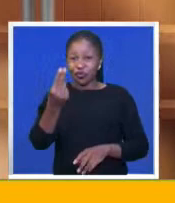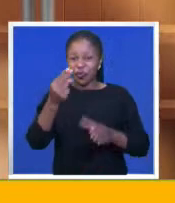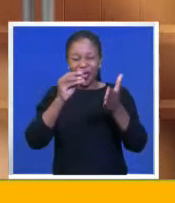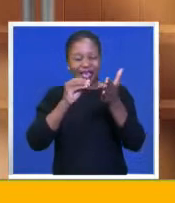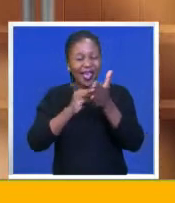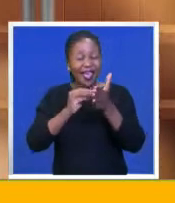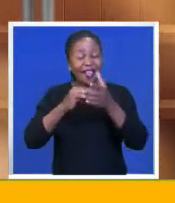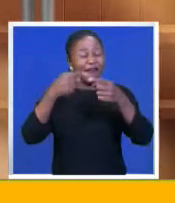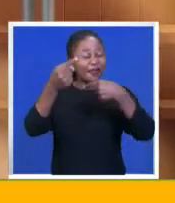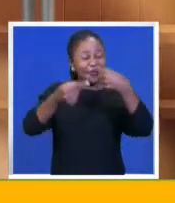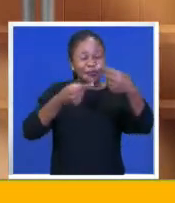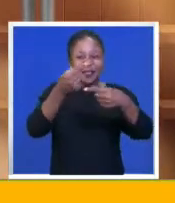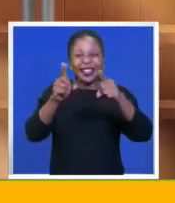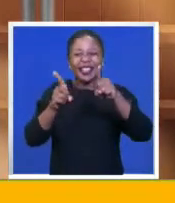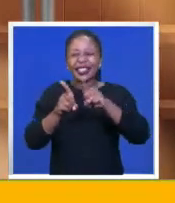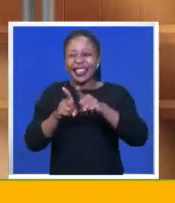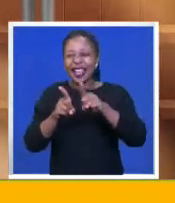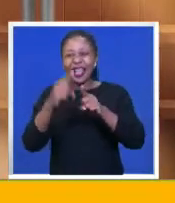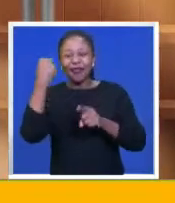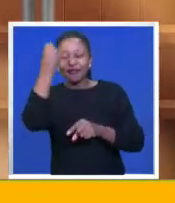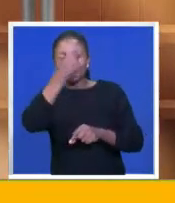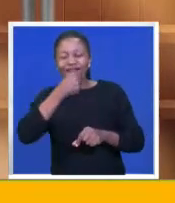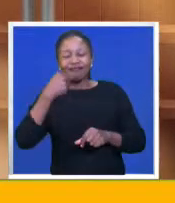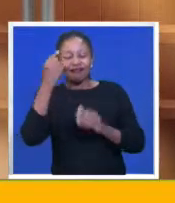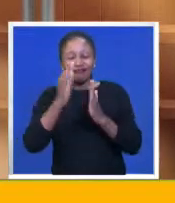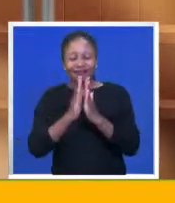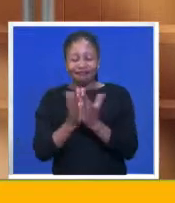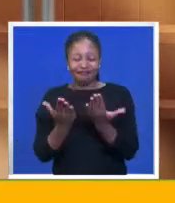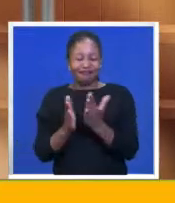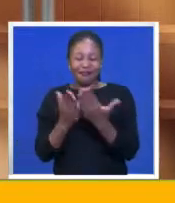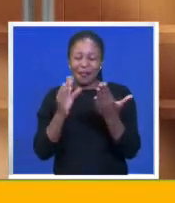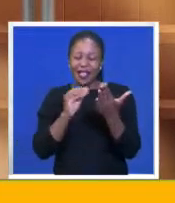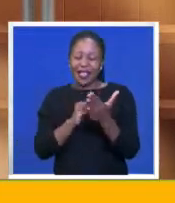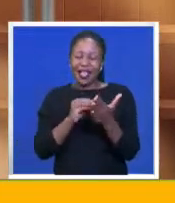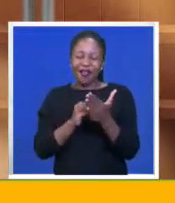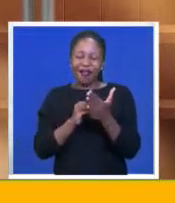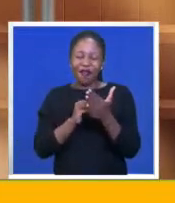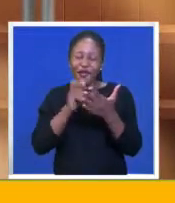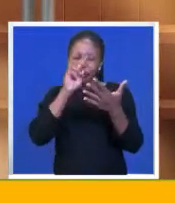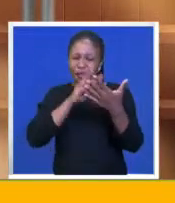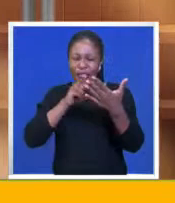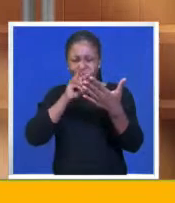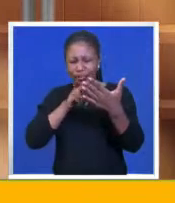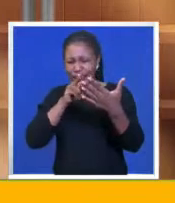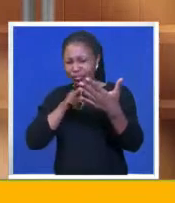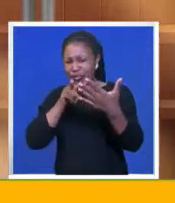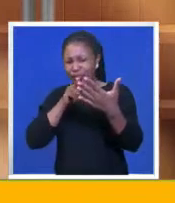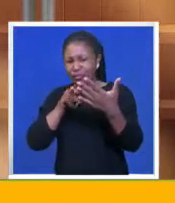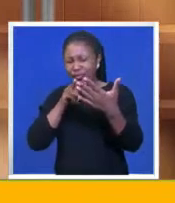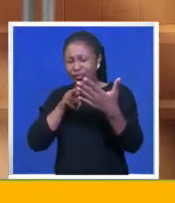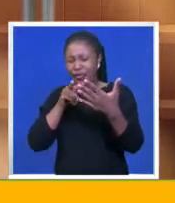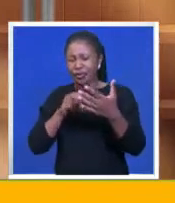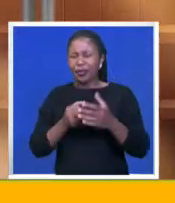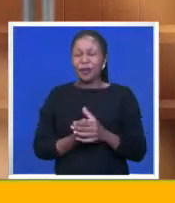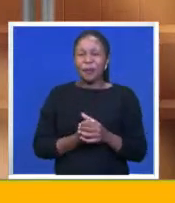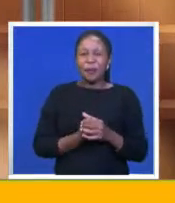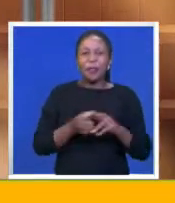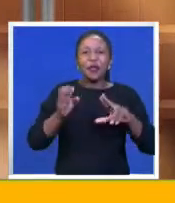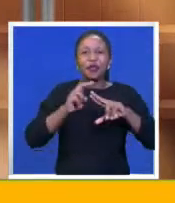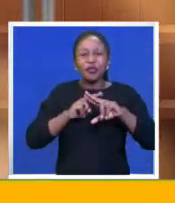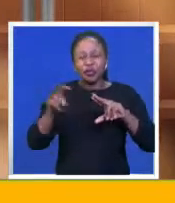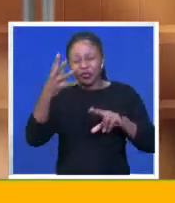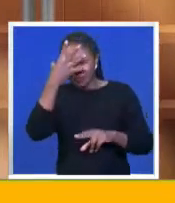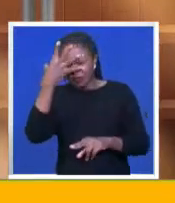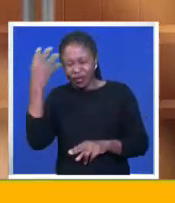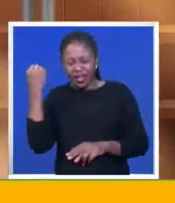YouTube and of course on Facebook, so you can catch us on those platforms as well. And also just to remind you, do not forget to click on